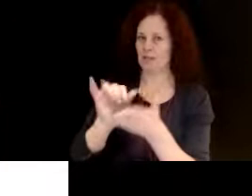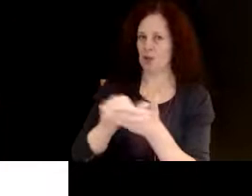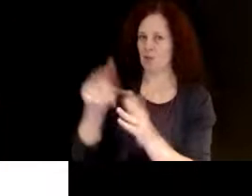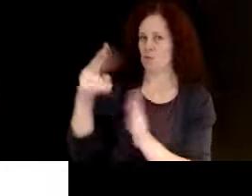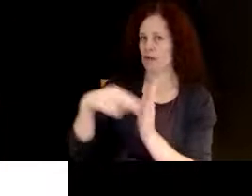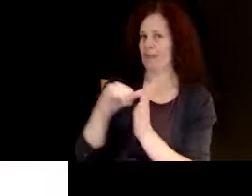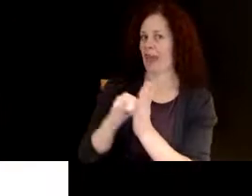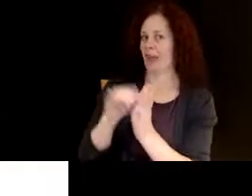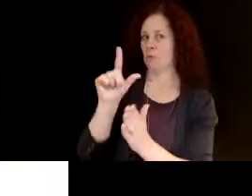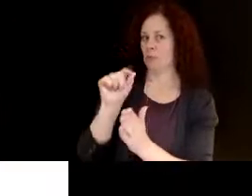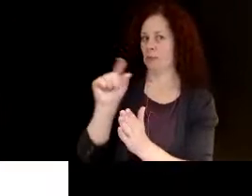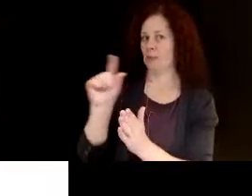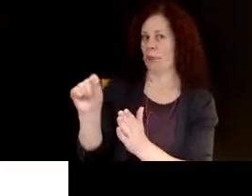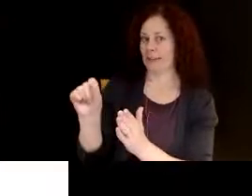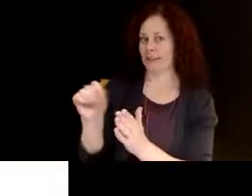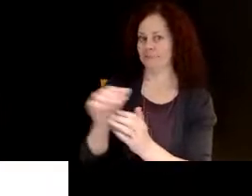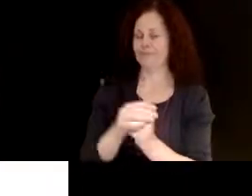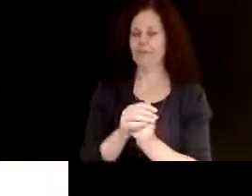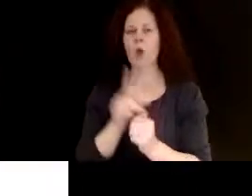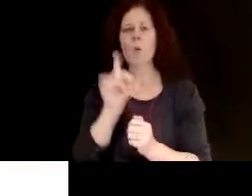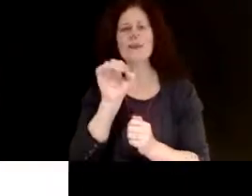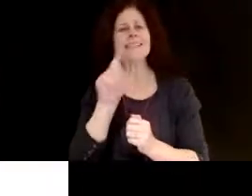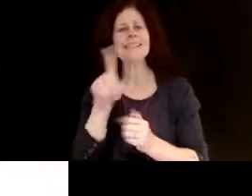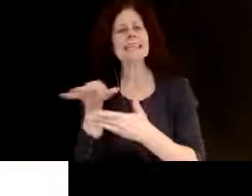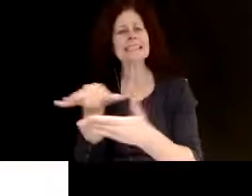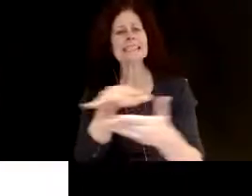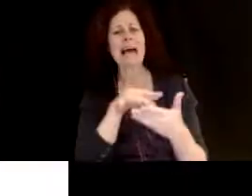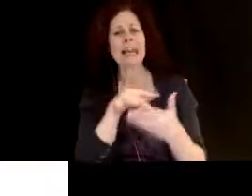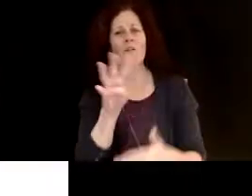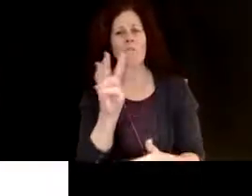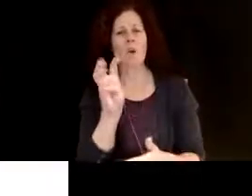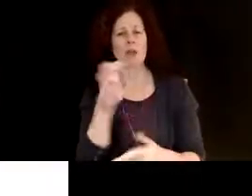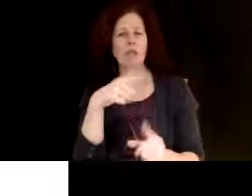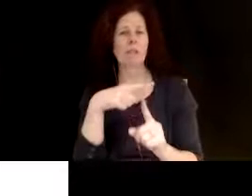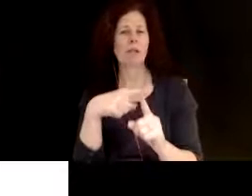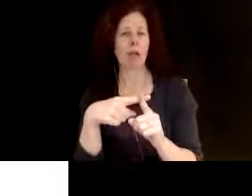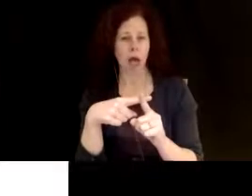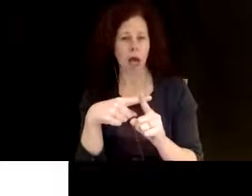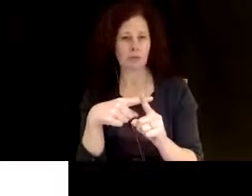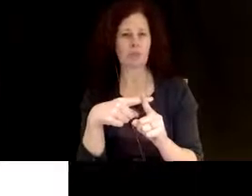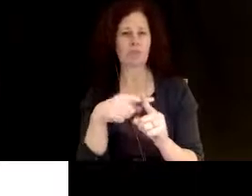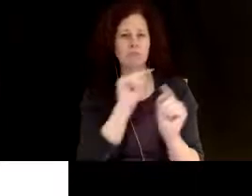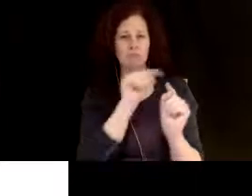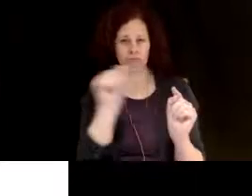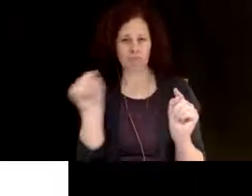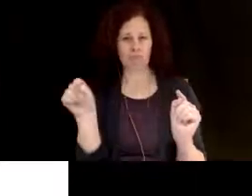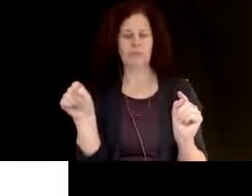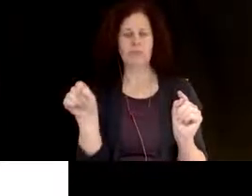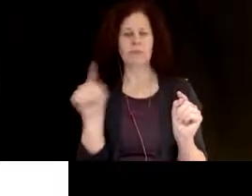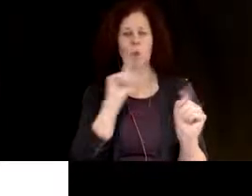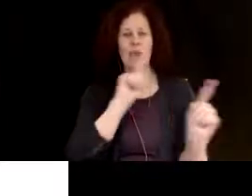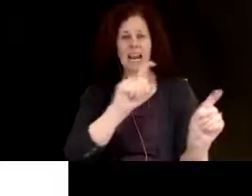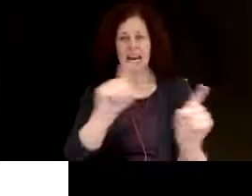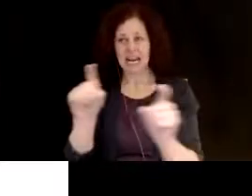of 401 entities in the US, we found that among communities reporting barriers in the pedestrian environment,